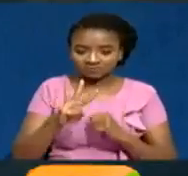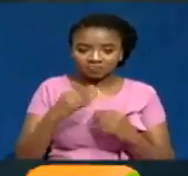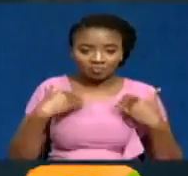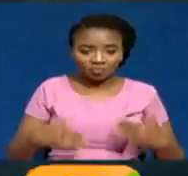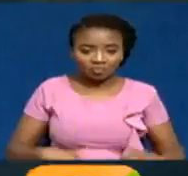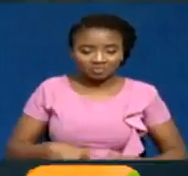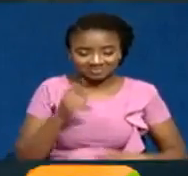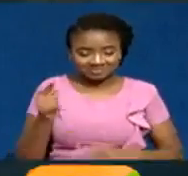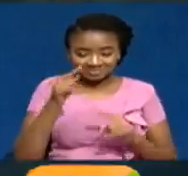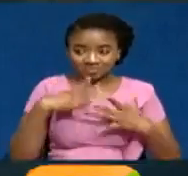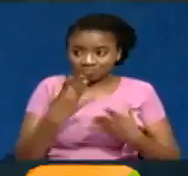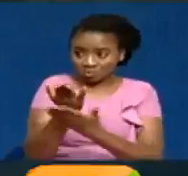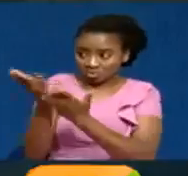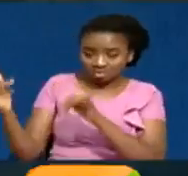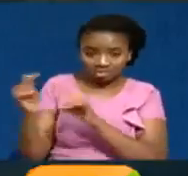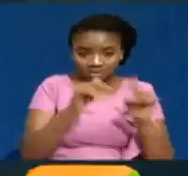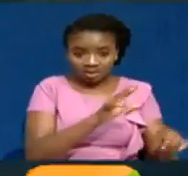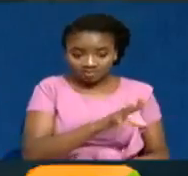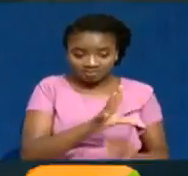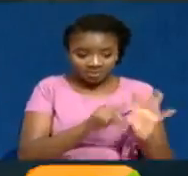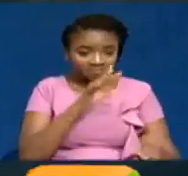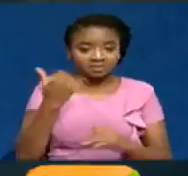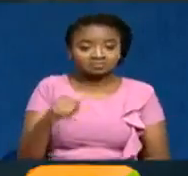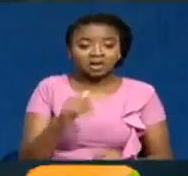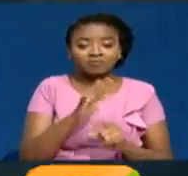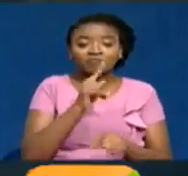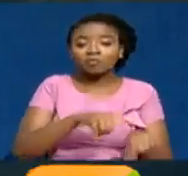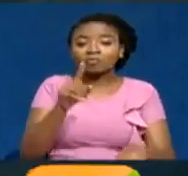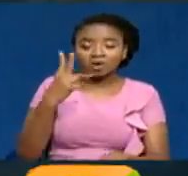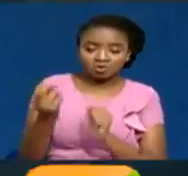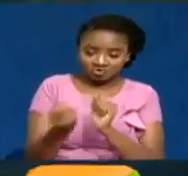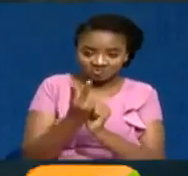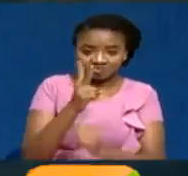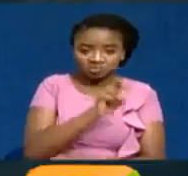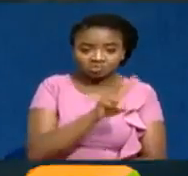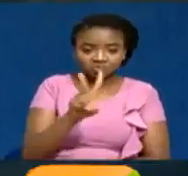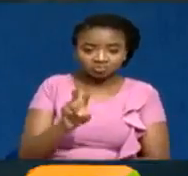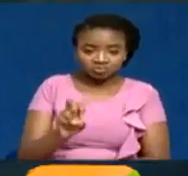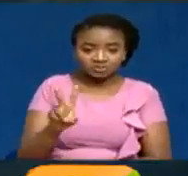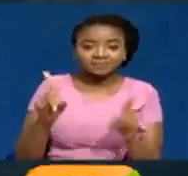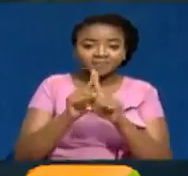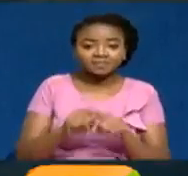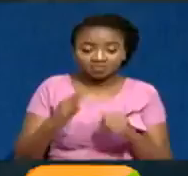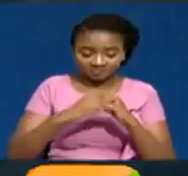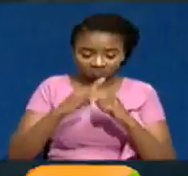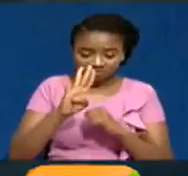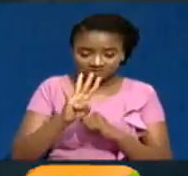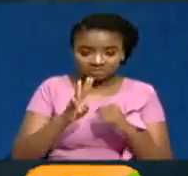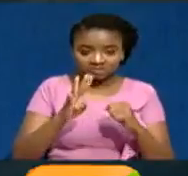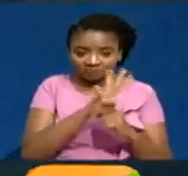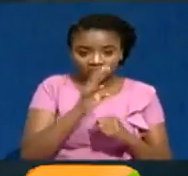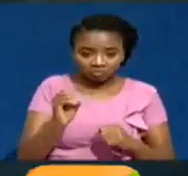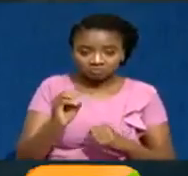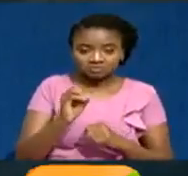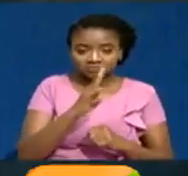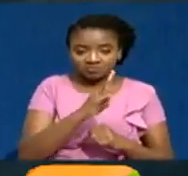which have been lying there since November 2020. Out of the 164 bodies, 49 bodies were unclaimed